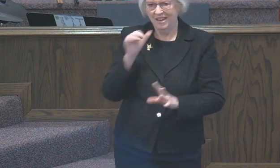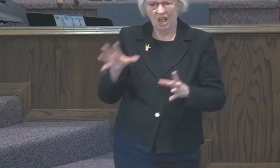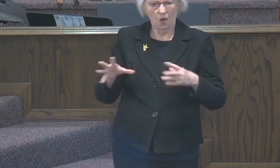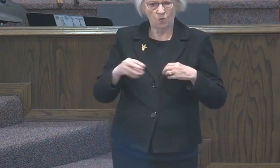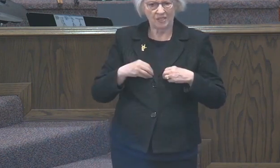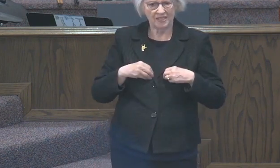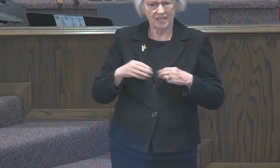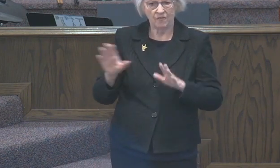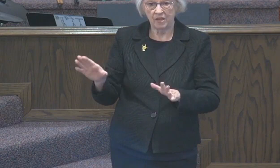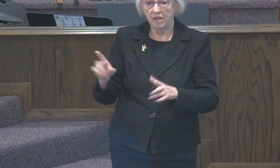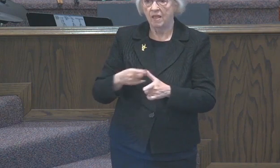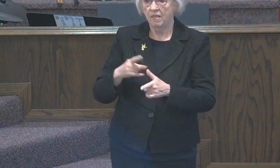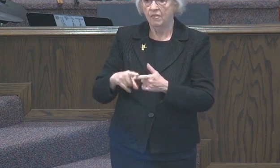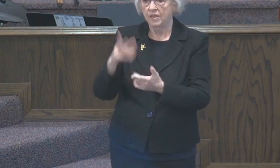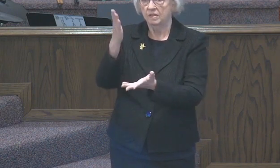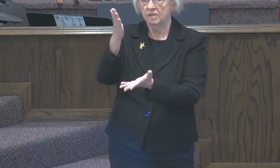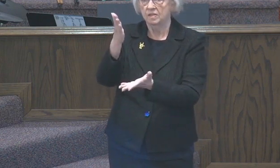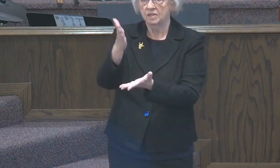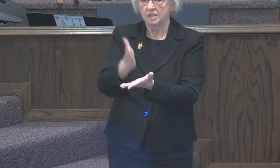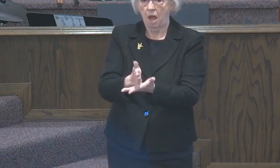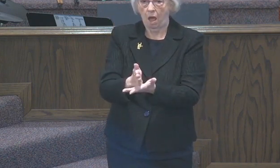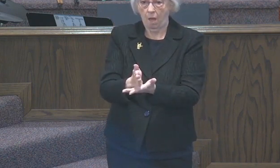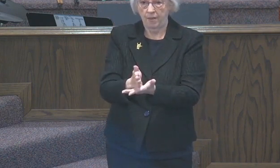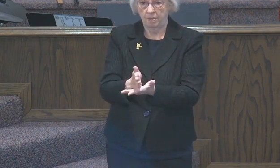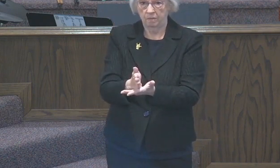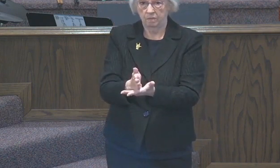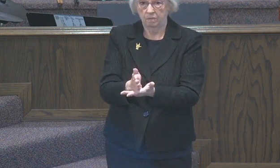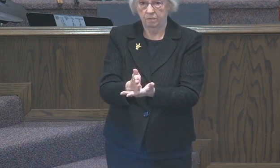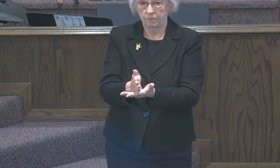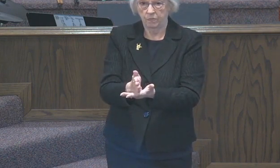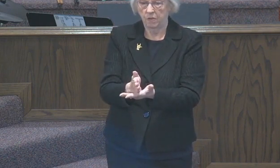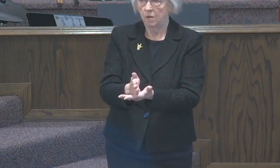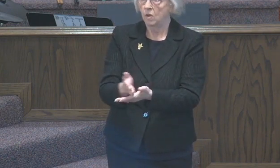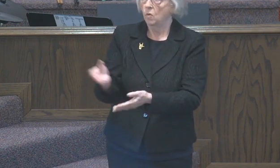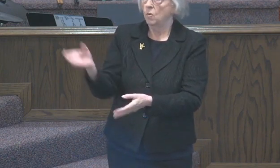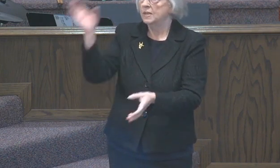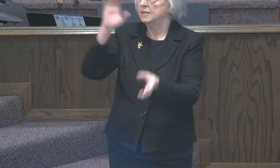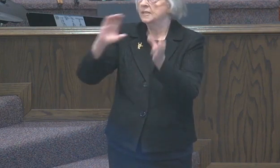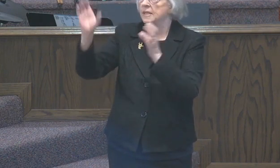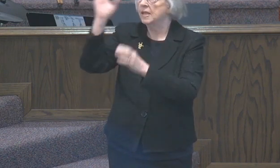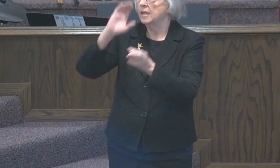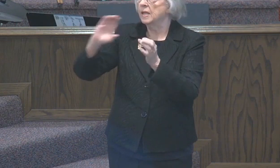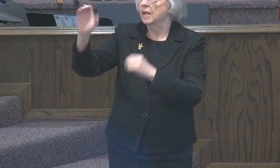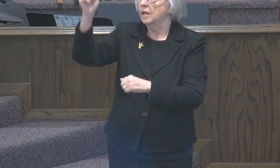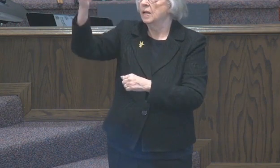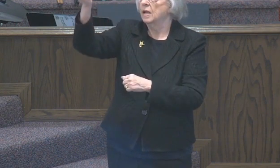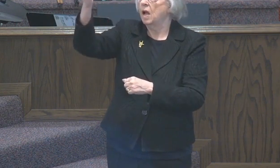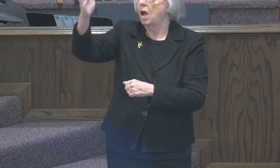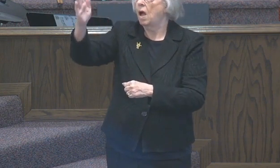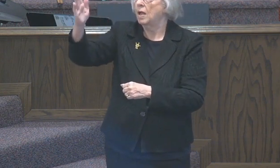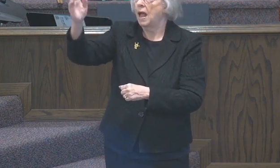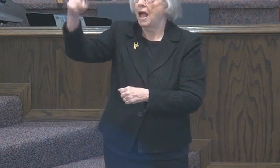that? We ask, we seek, and we knock, and we ask for this thing called